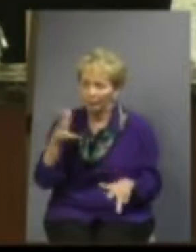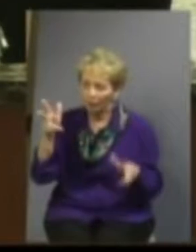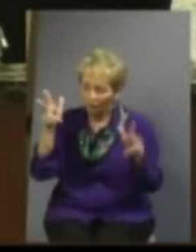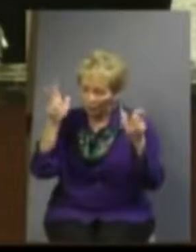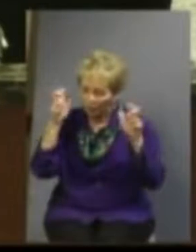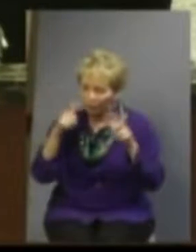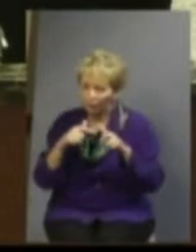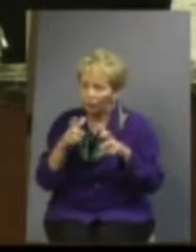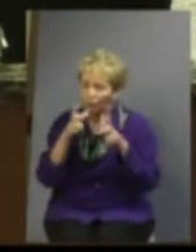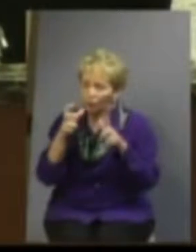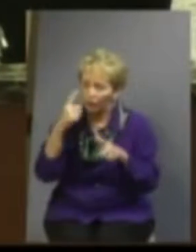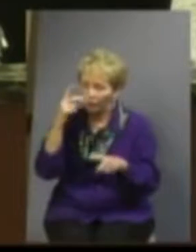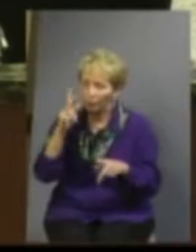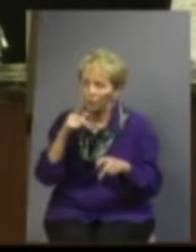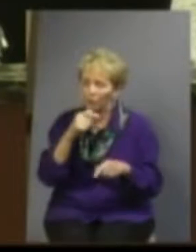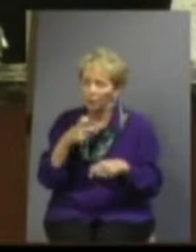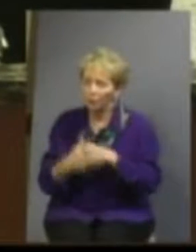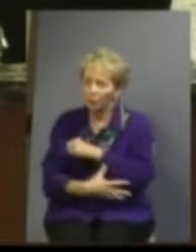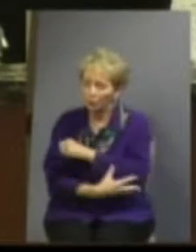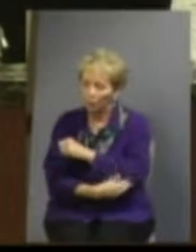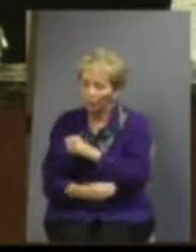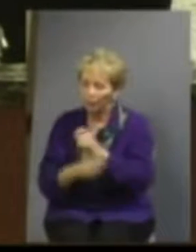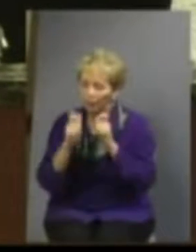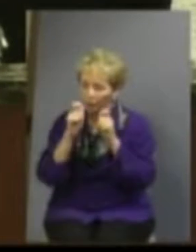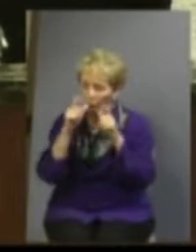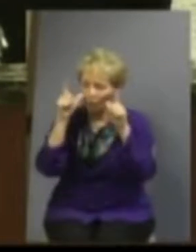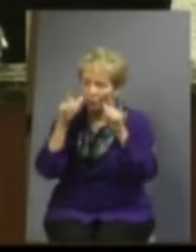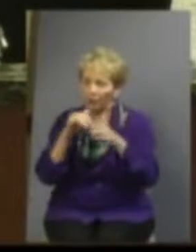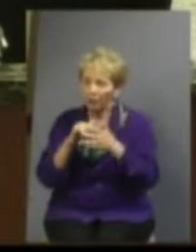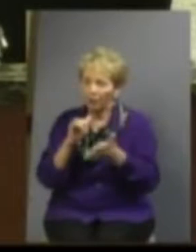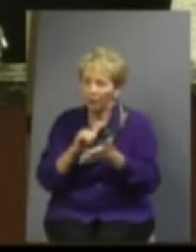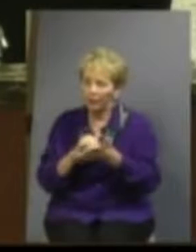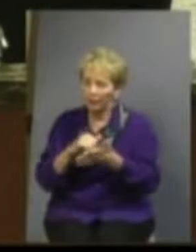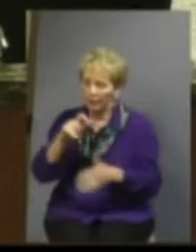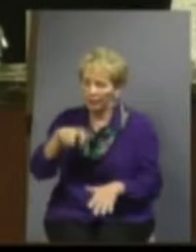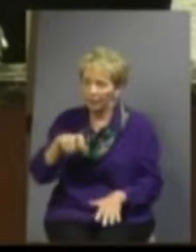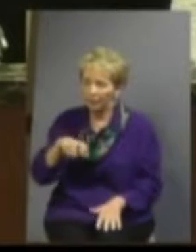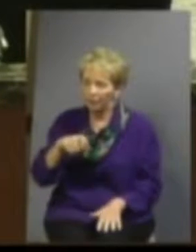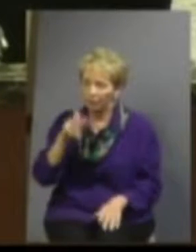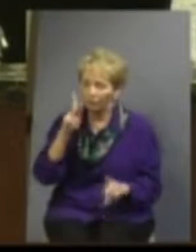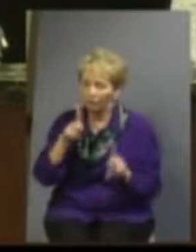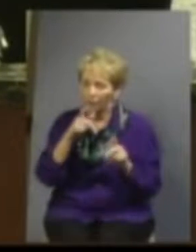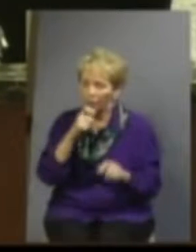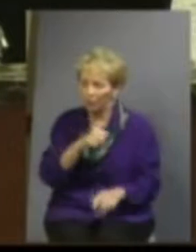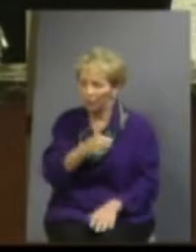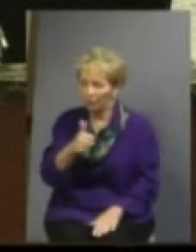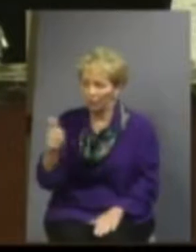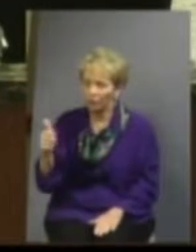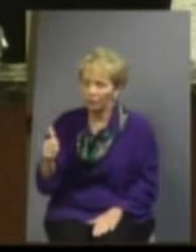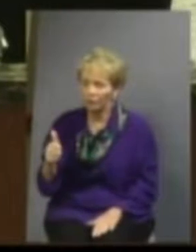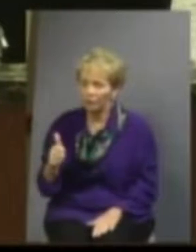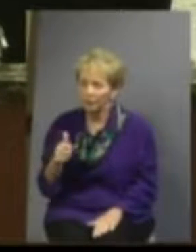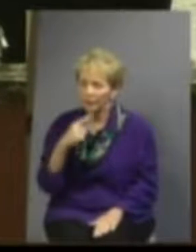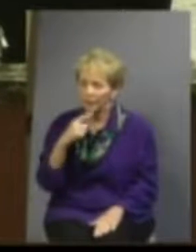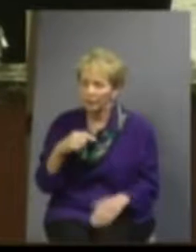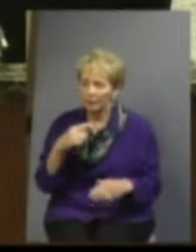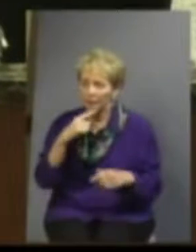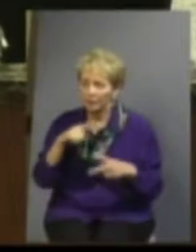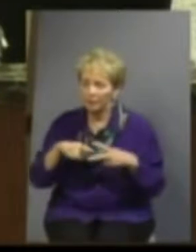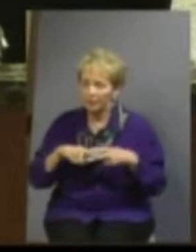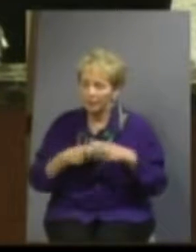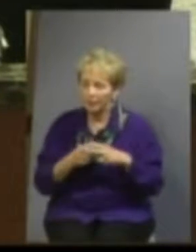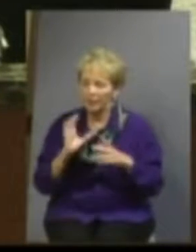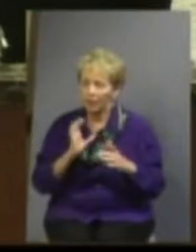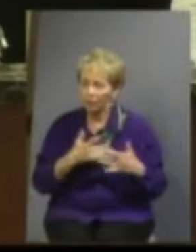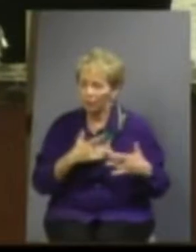the cry of the poor, and open our eyes to see the deepest needs of others. May you set our hearts